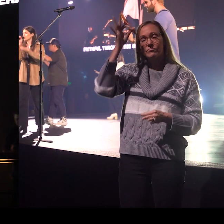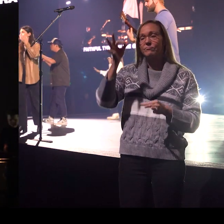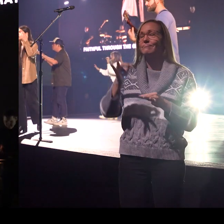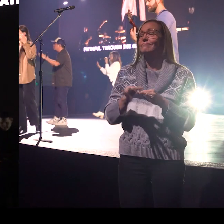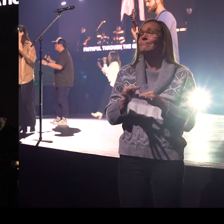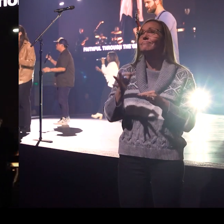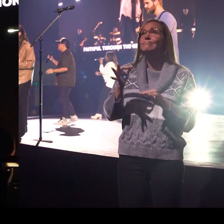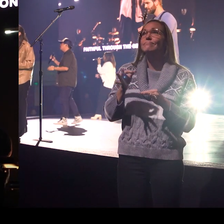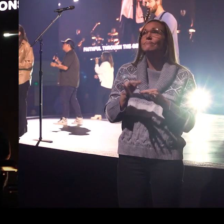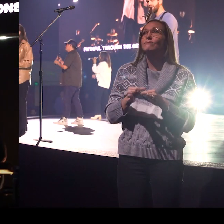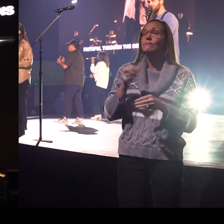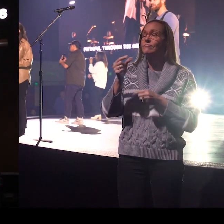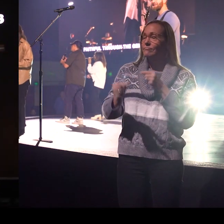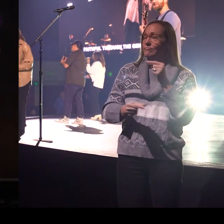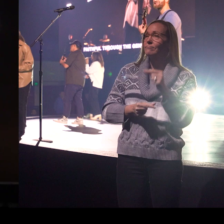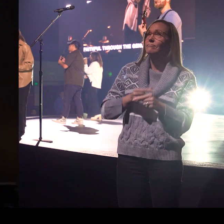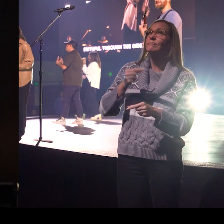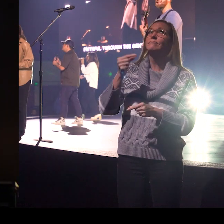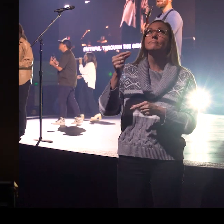Faithful through the